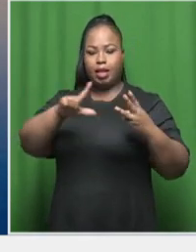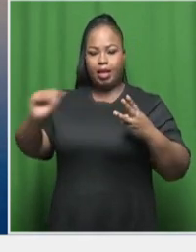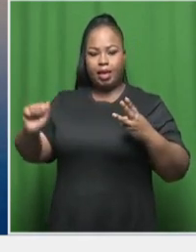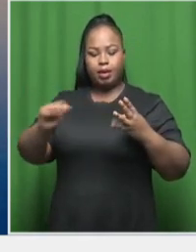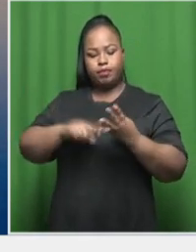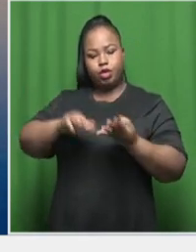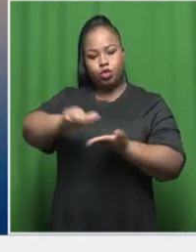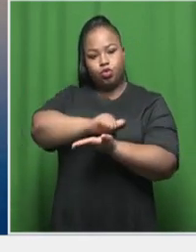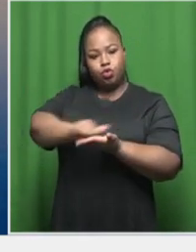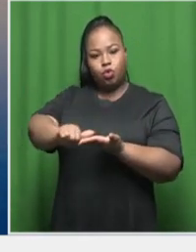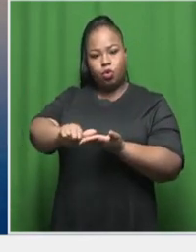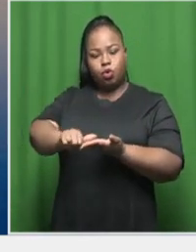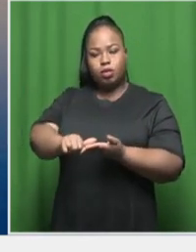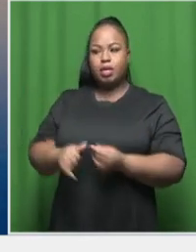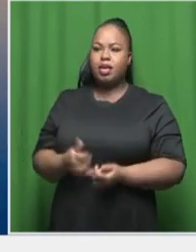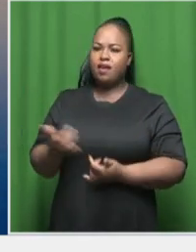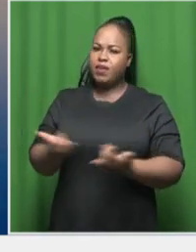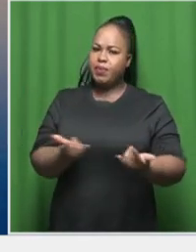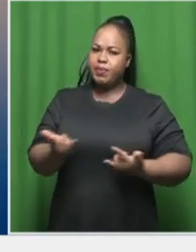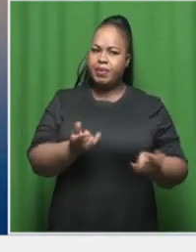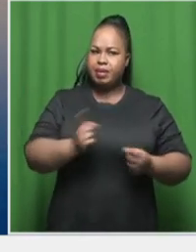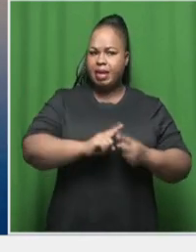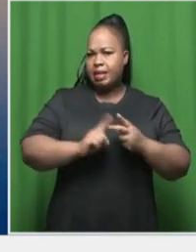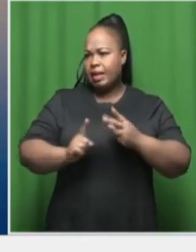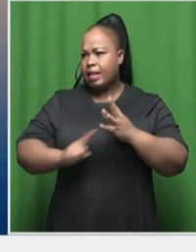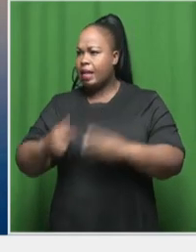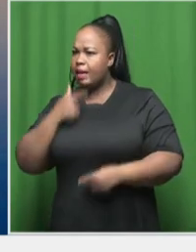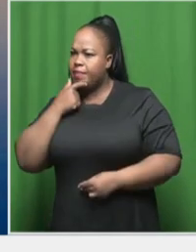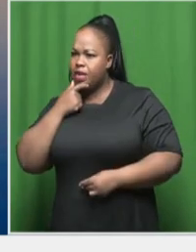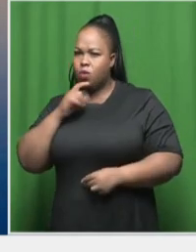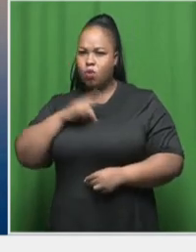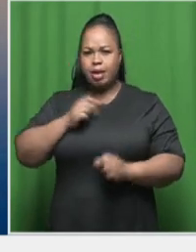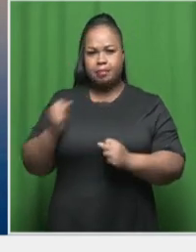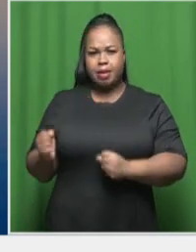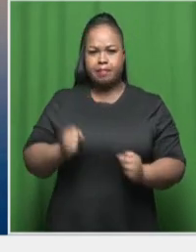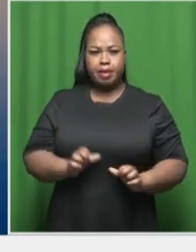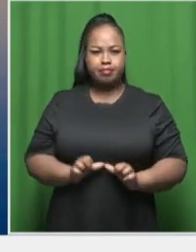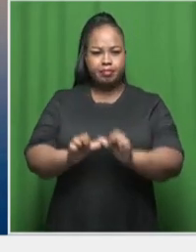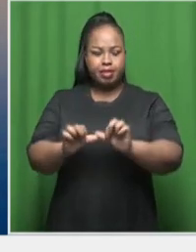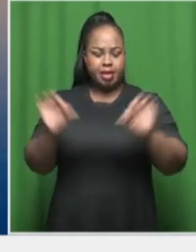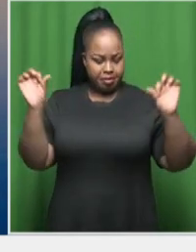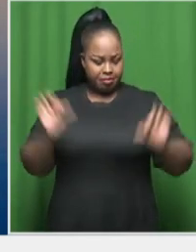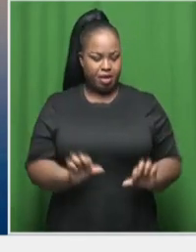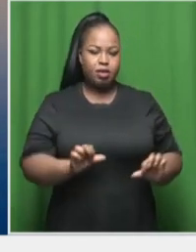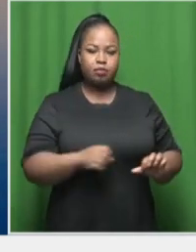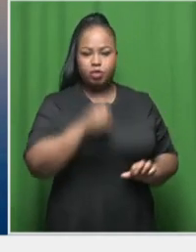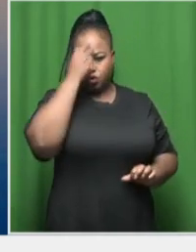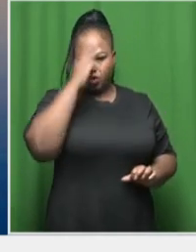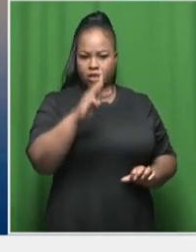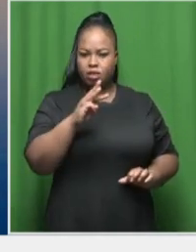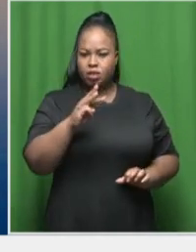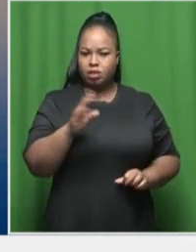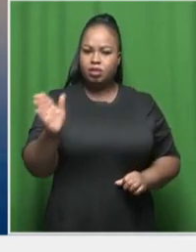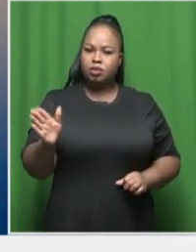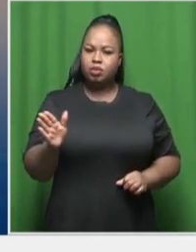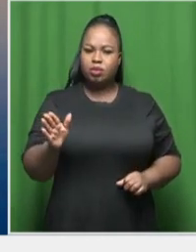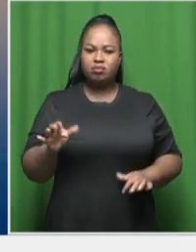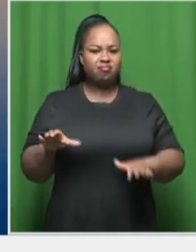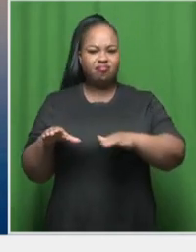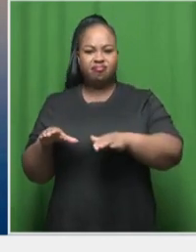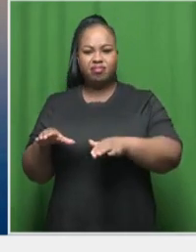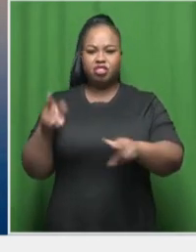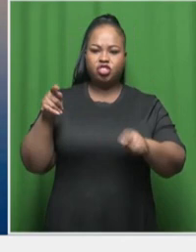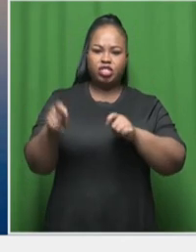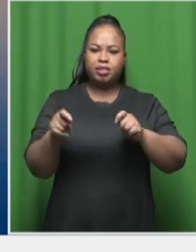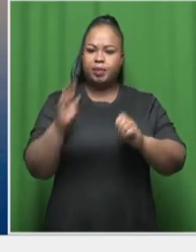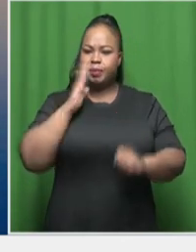New York, there were markets. But what was different about them is that they're stagnant. And I came back in Pretoria. What do you mean stagnant? They're not revolving. And